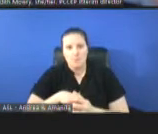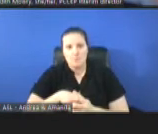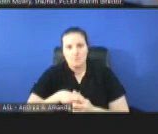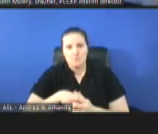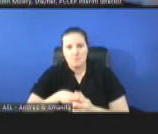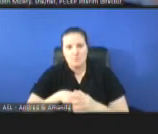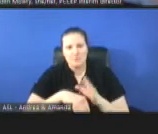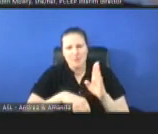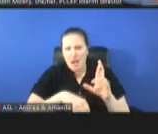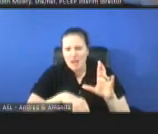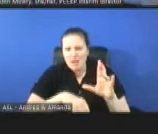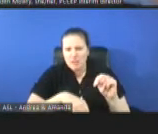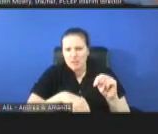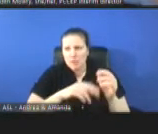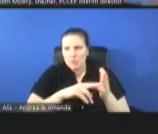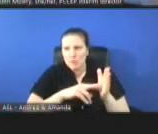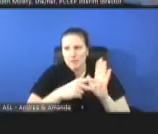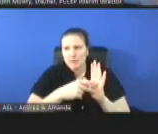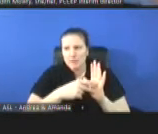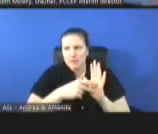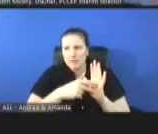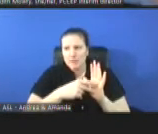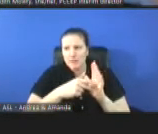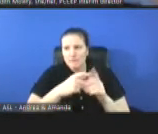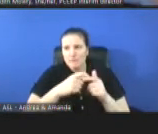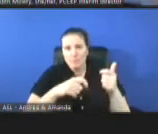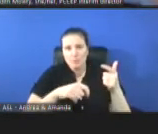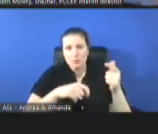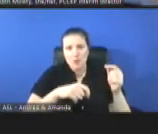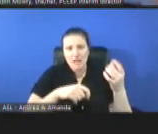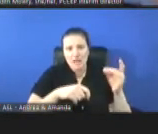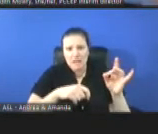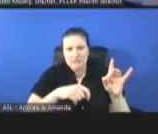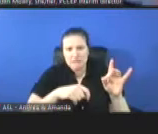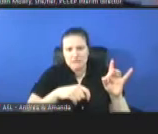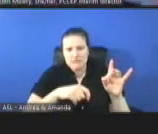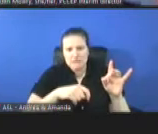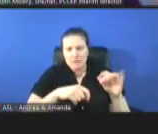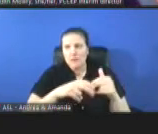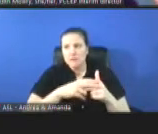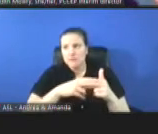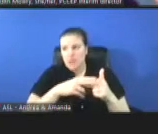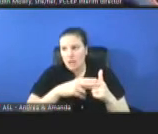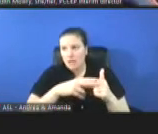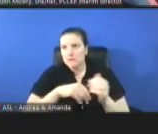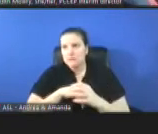Byron, do you mean when it would, in from 2018? Yeah, the slides that were so,